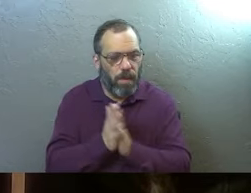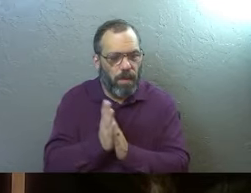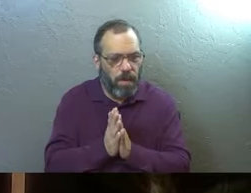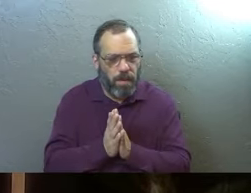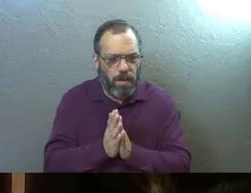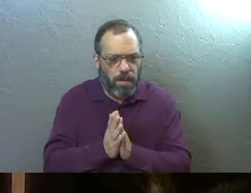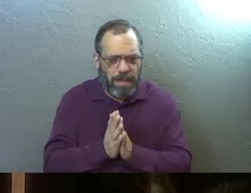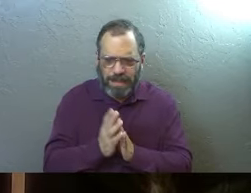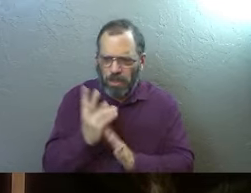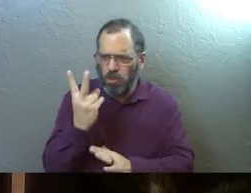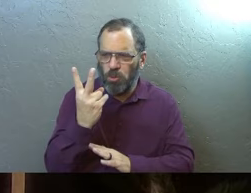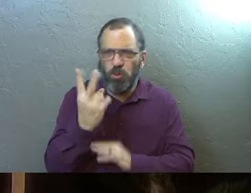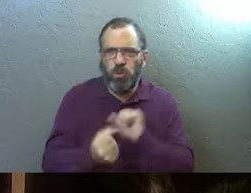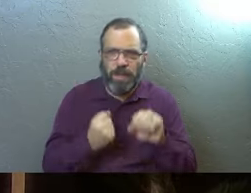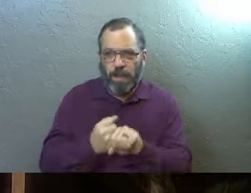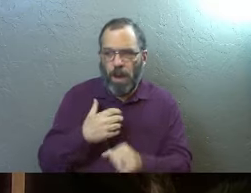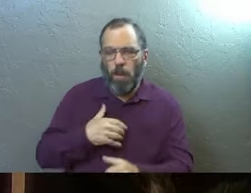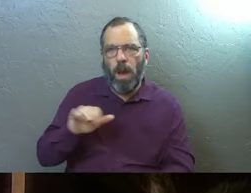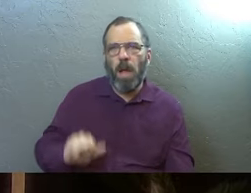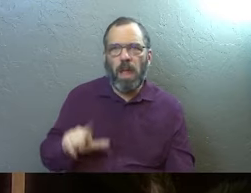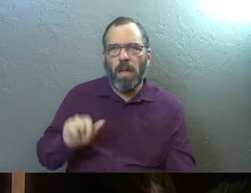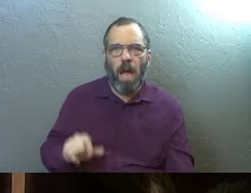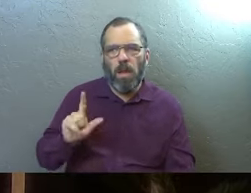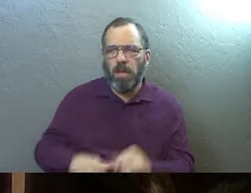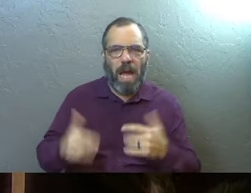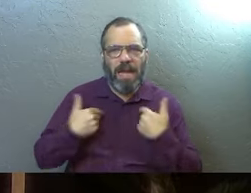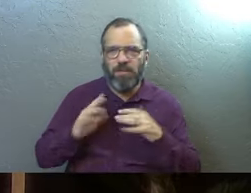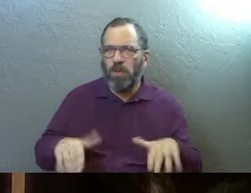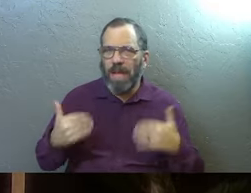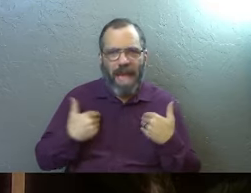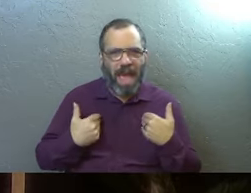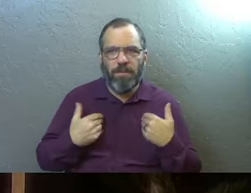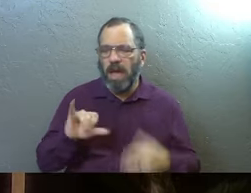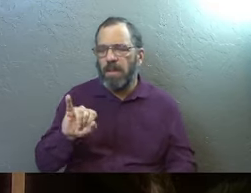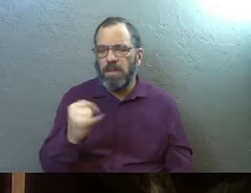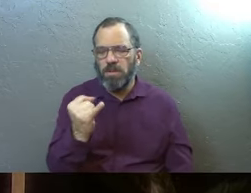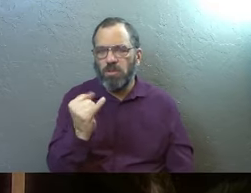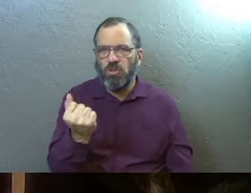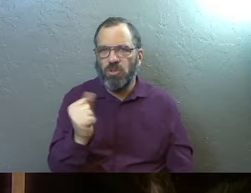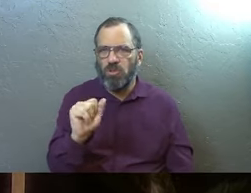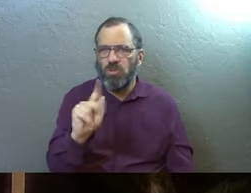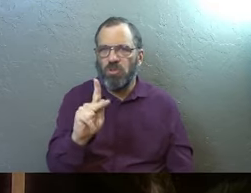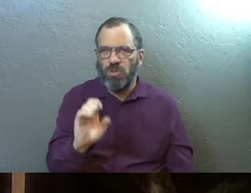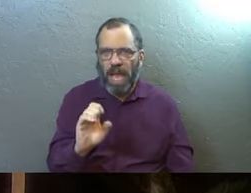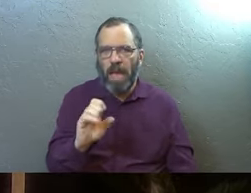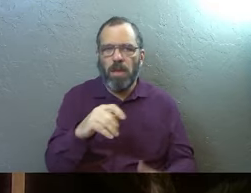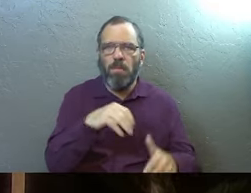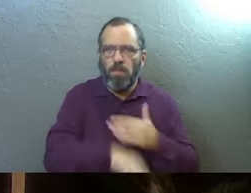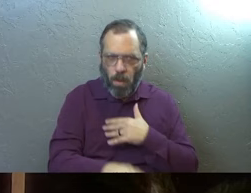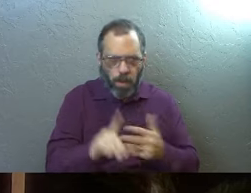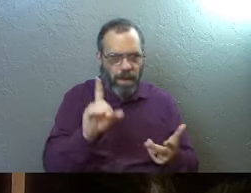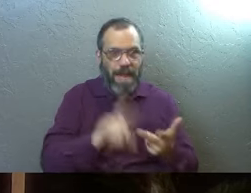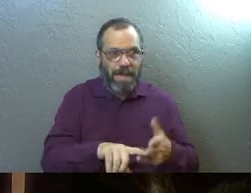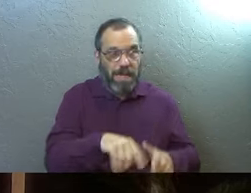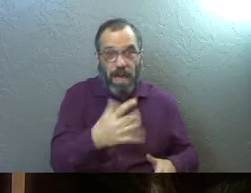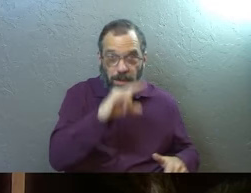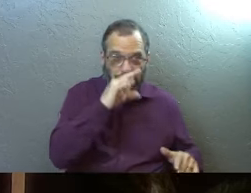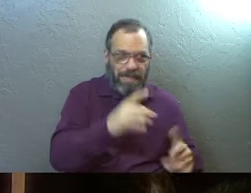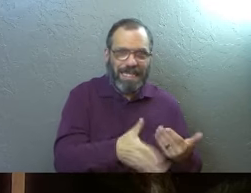There was about a 2-year period of time where Linda and I could not have children. And then Jake came along and we found the others to be